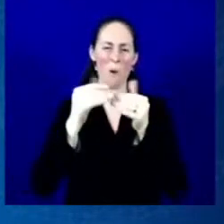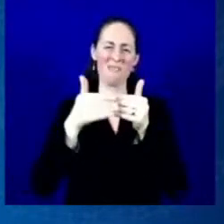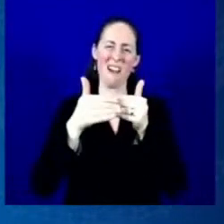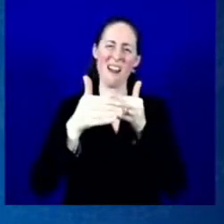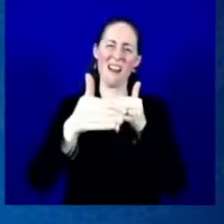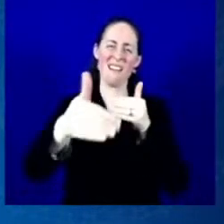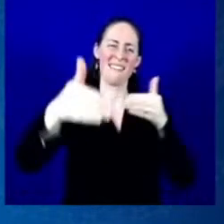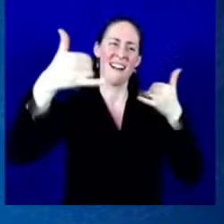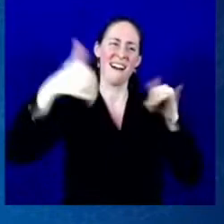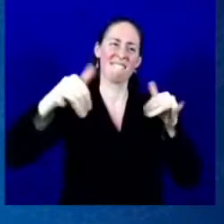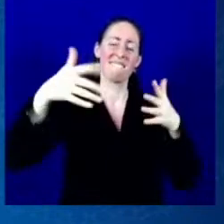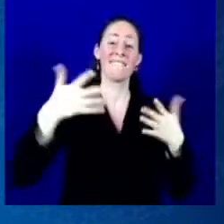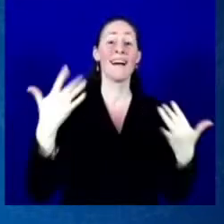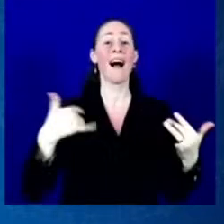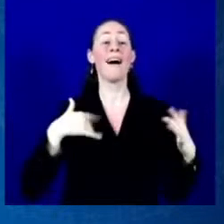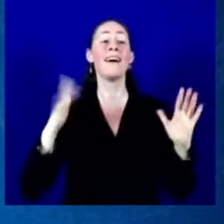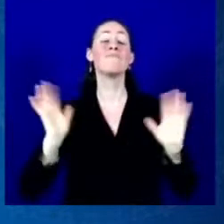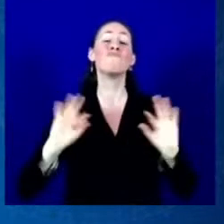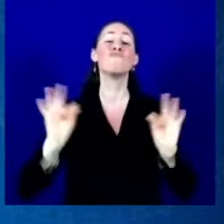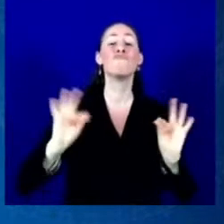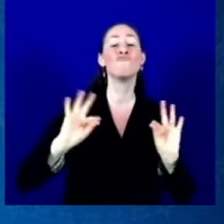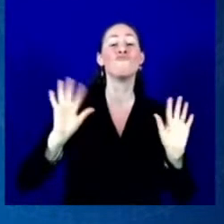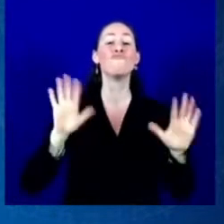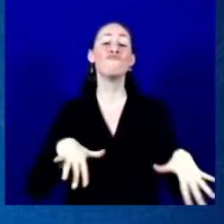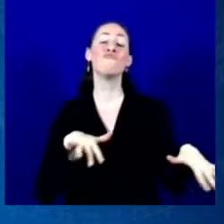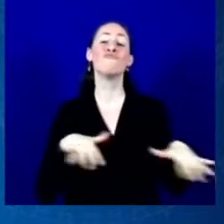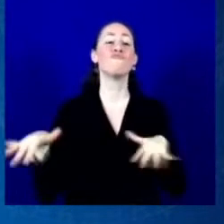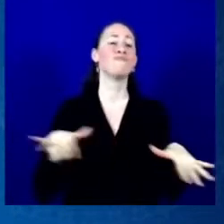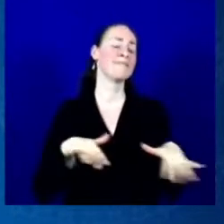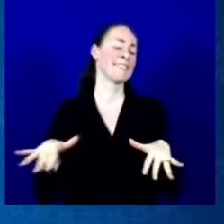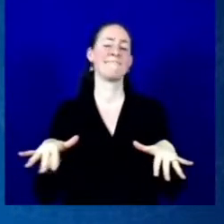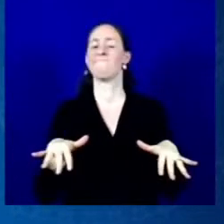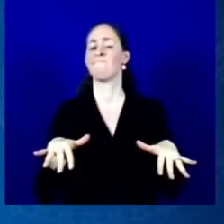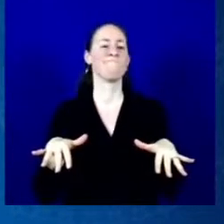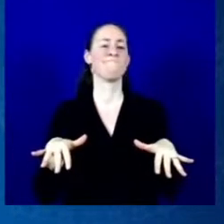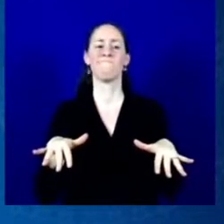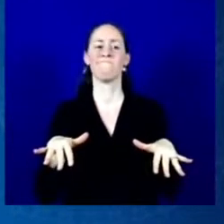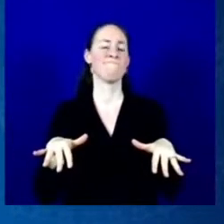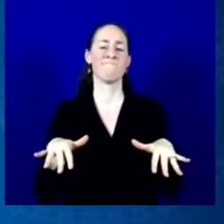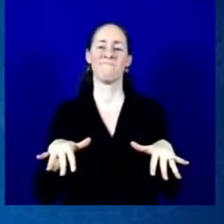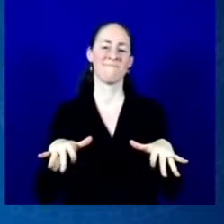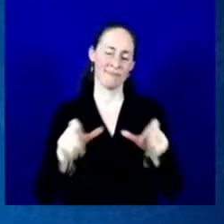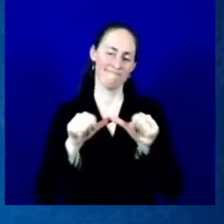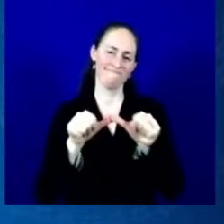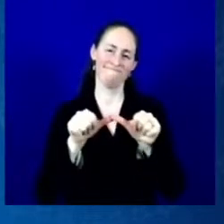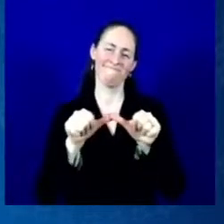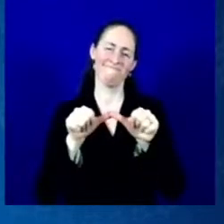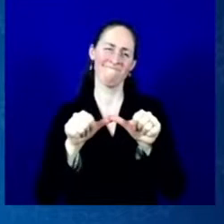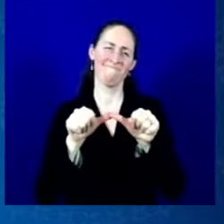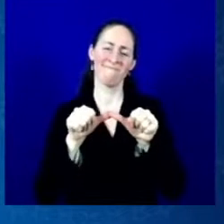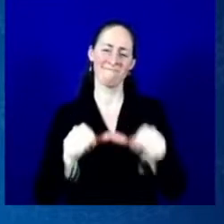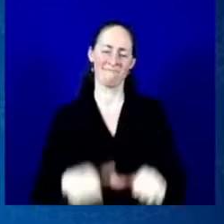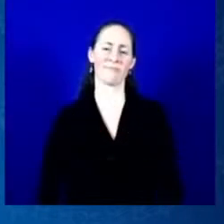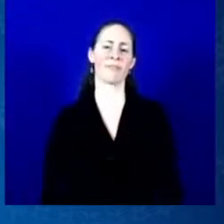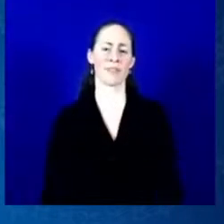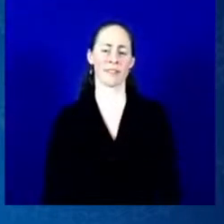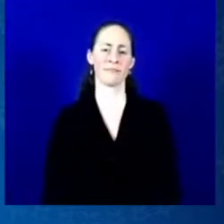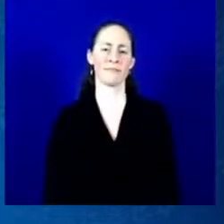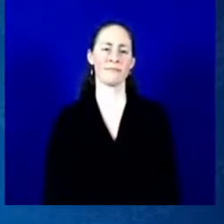But tonight, I can say, because of you, the American people,